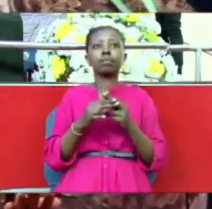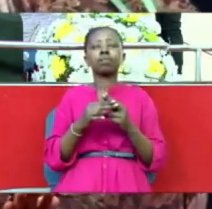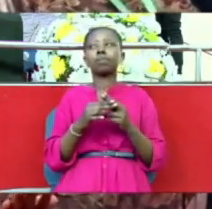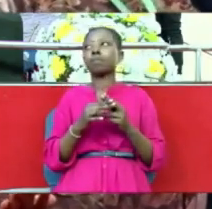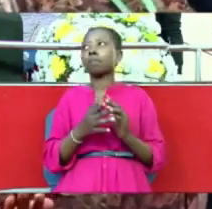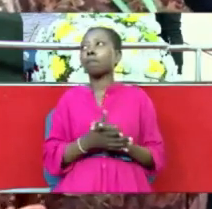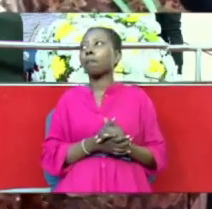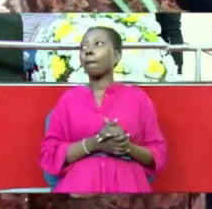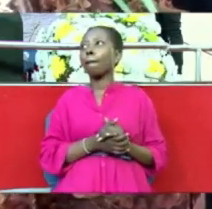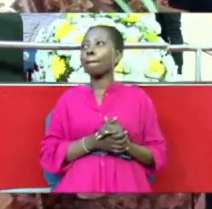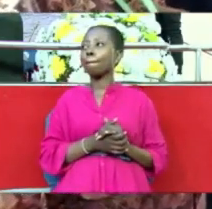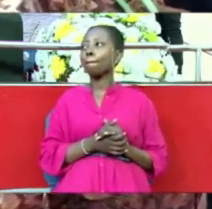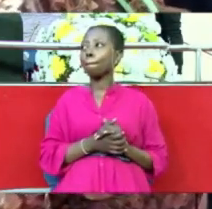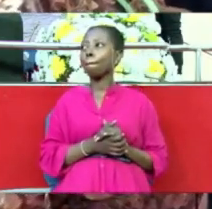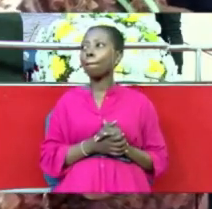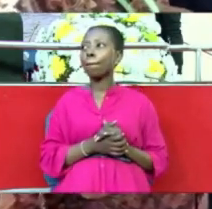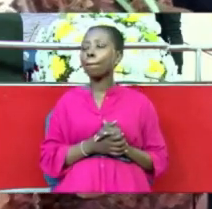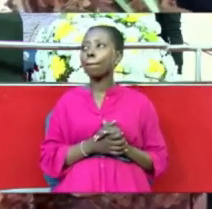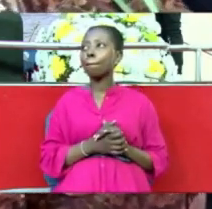In the name of Jesus. Soak it.